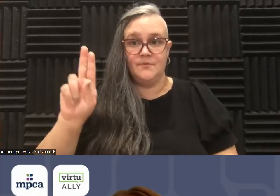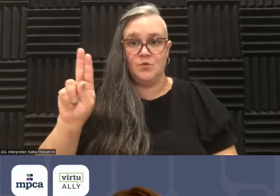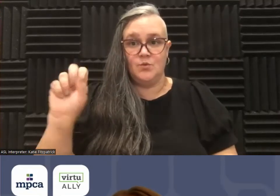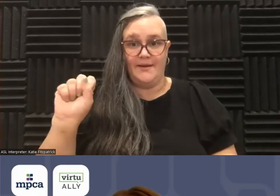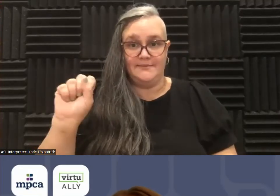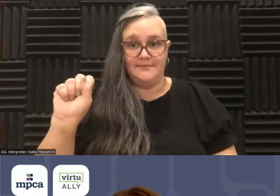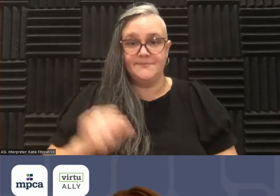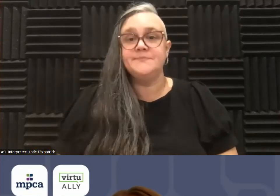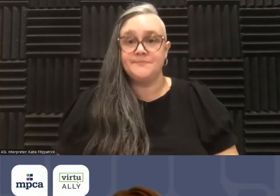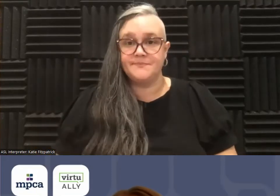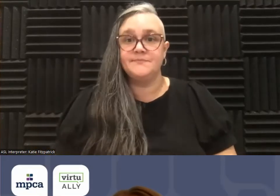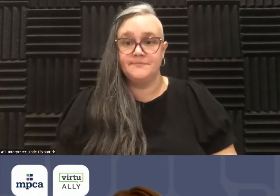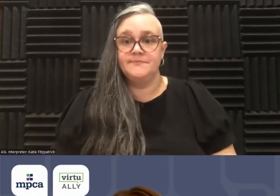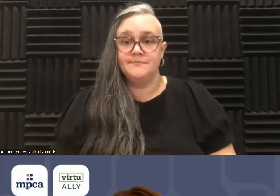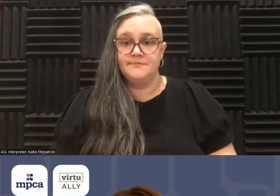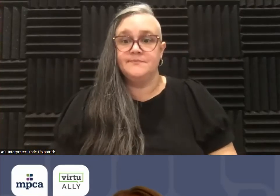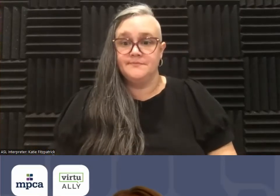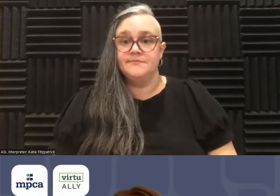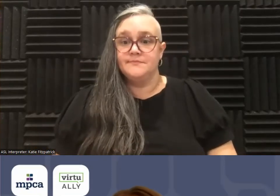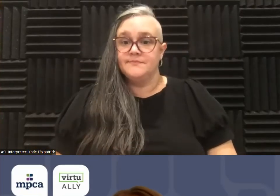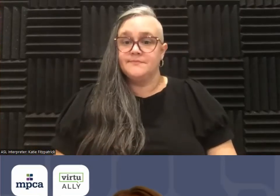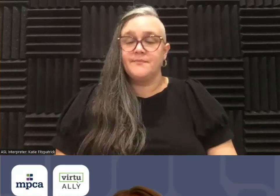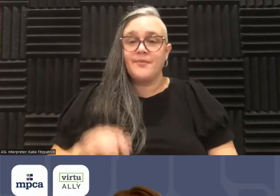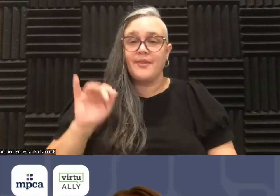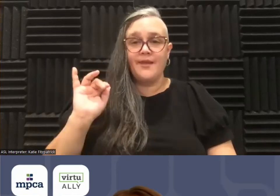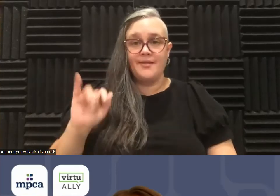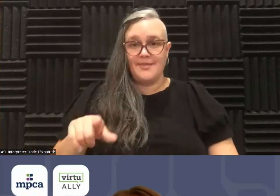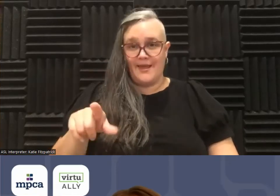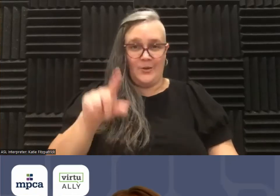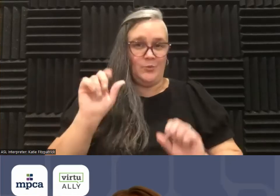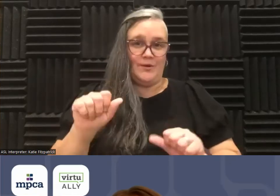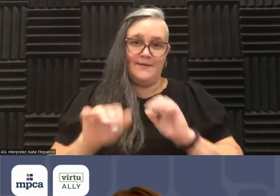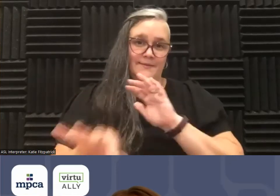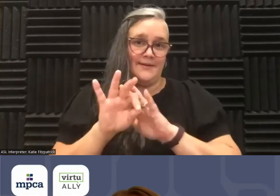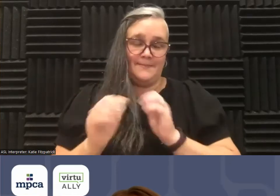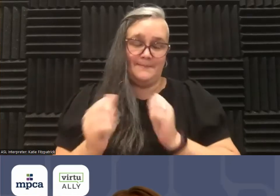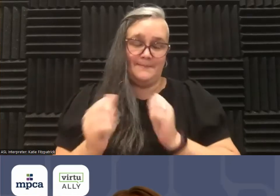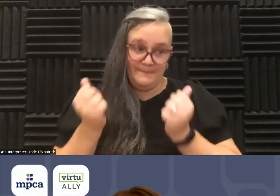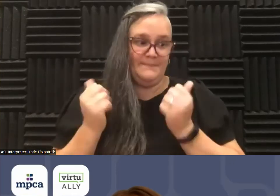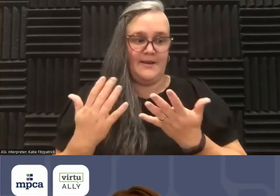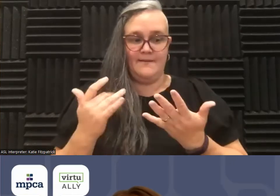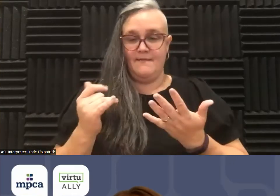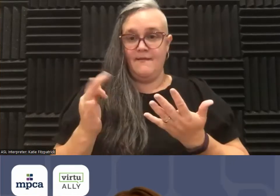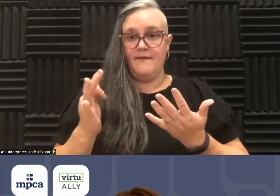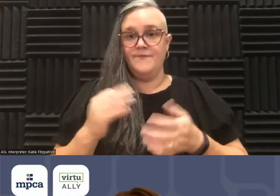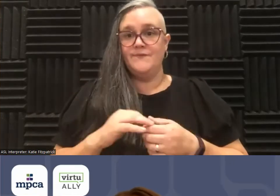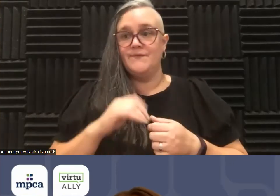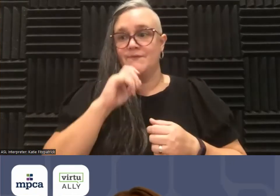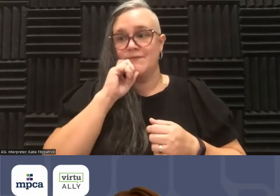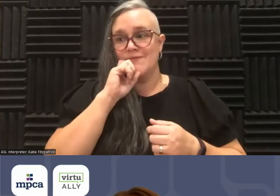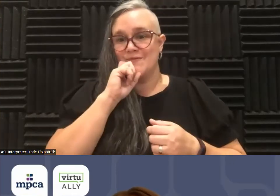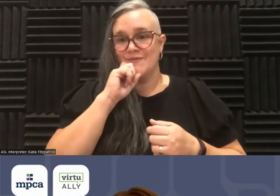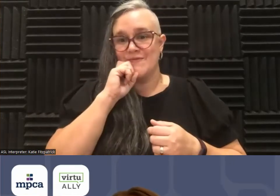MIAIM.US. And so there you should be able to find many of a list of